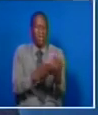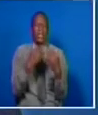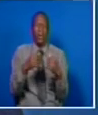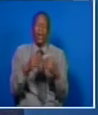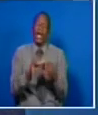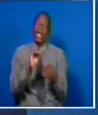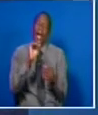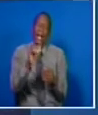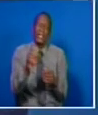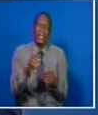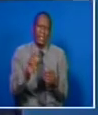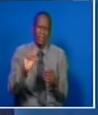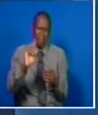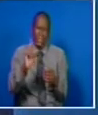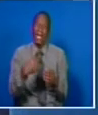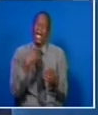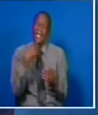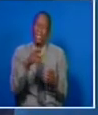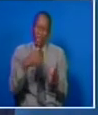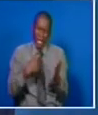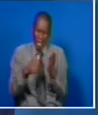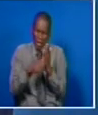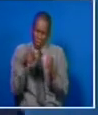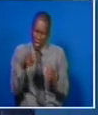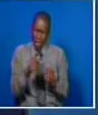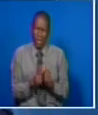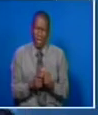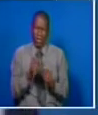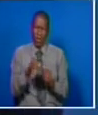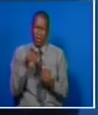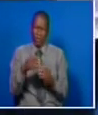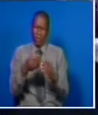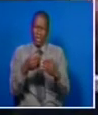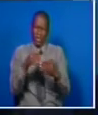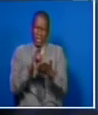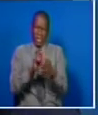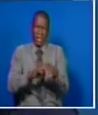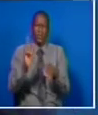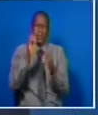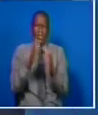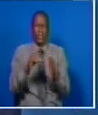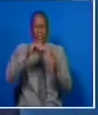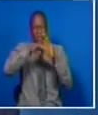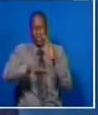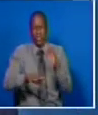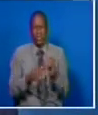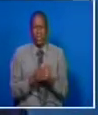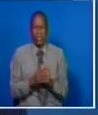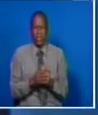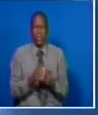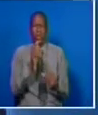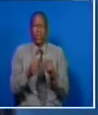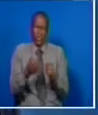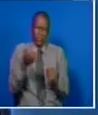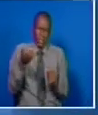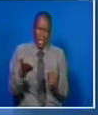him. And I said there was a name here of then the Minister for Devolution, which was